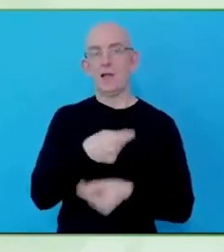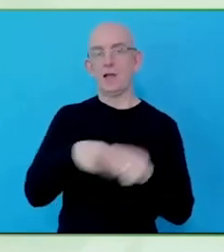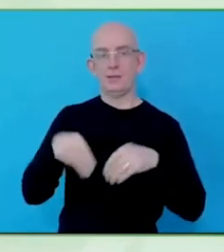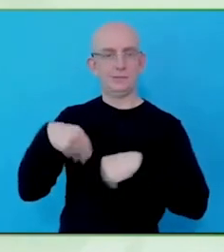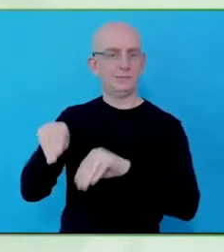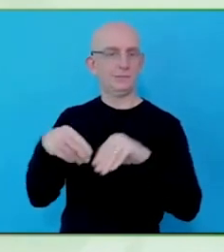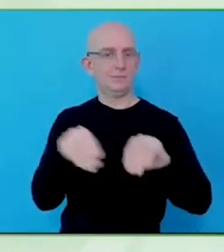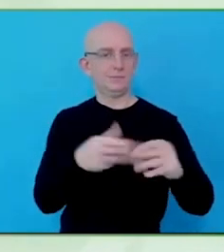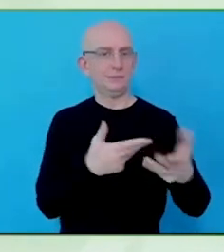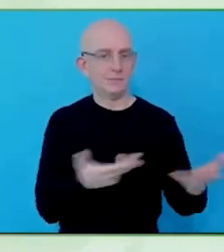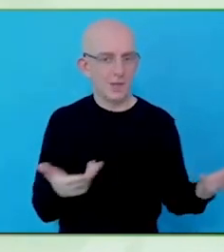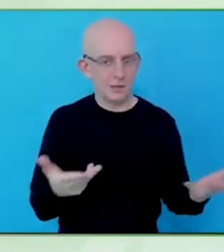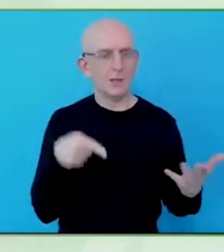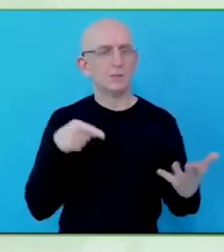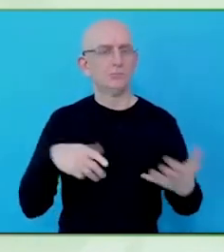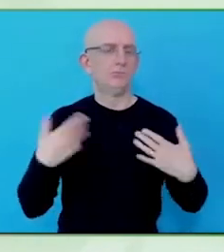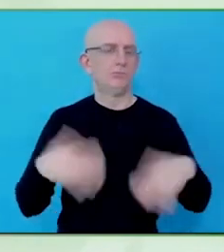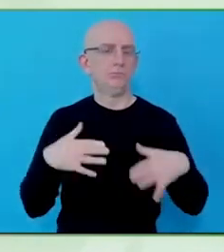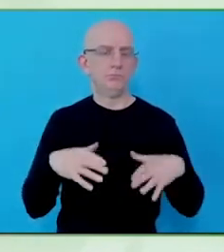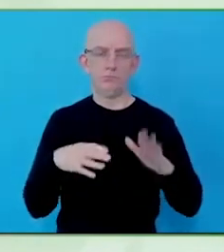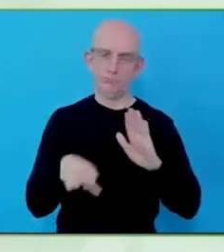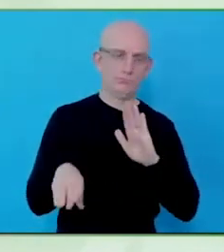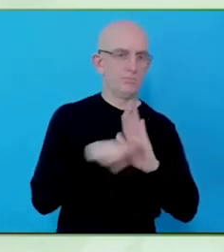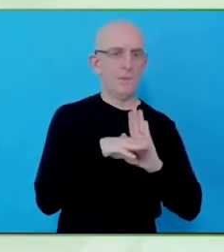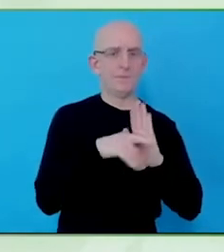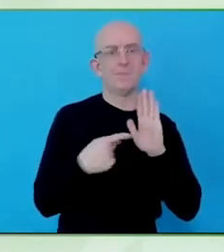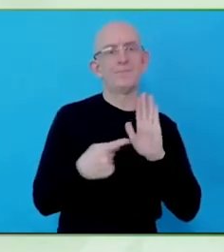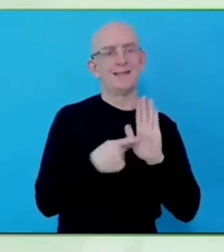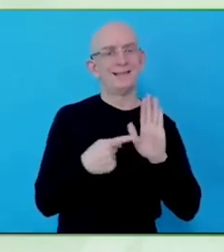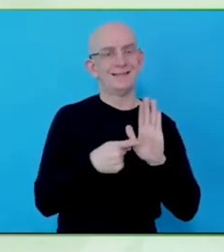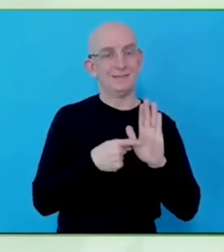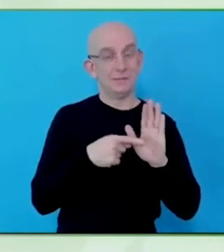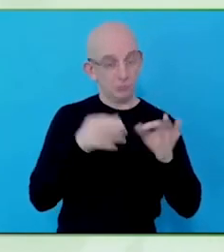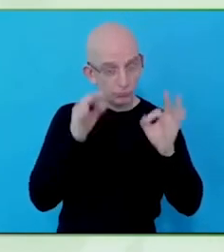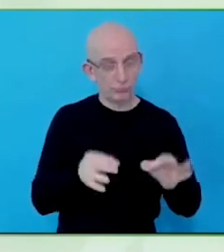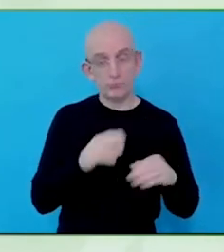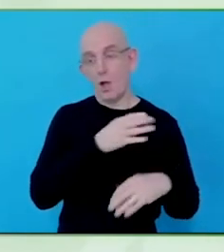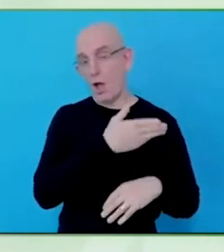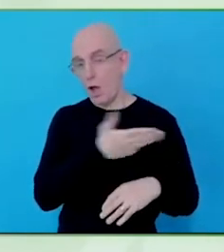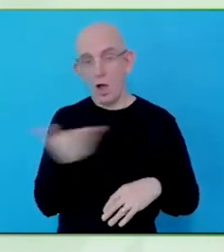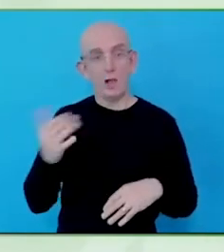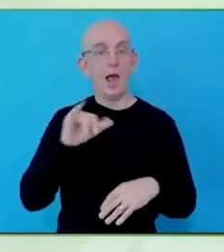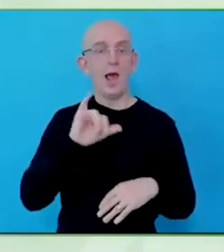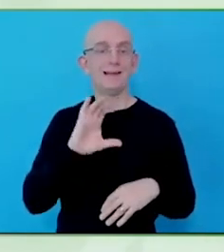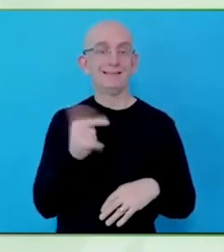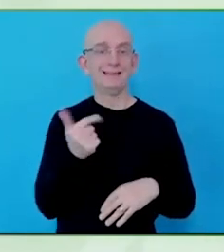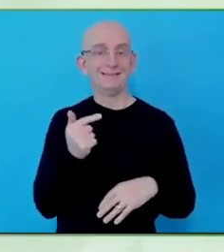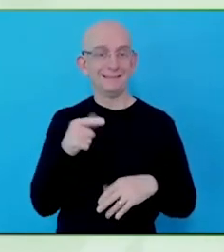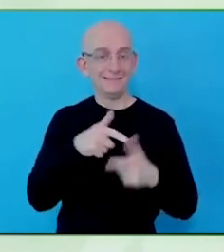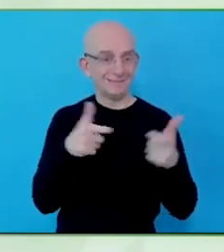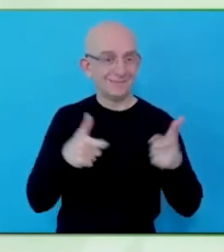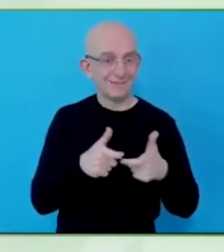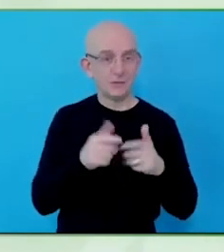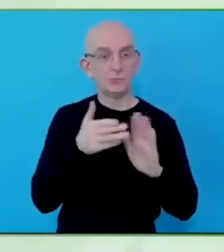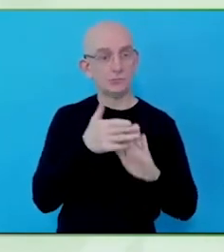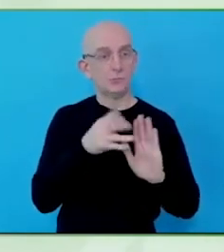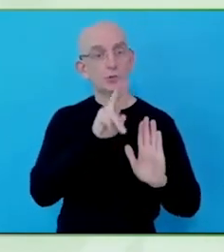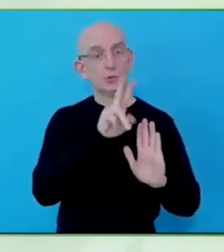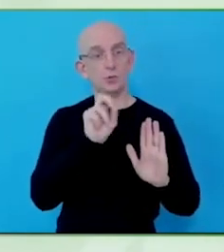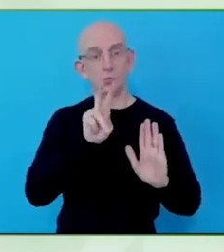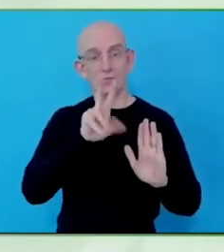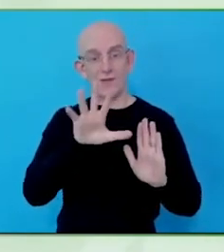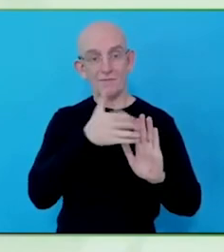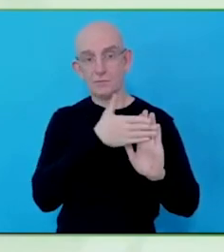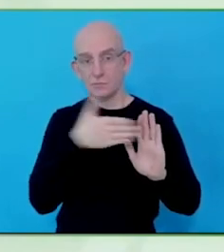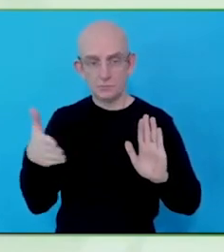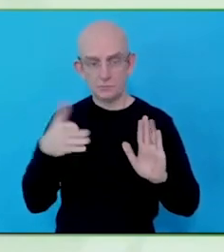in the Act. And in the Act, just to give a short notice, it follows functional performance criteria. So